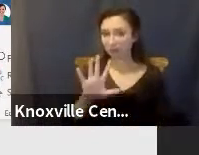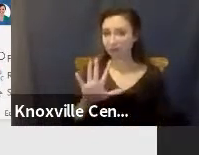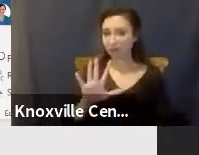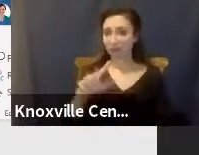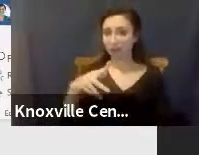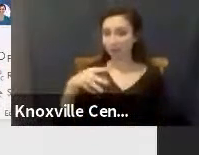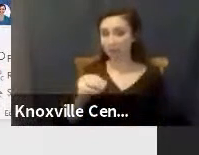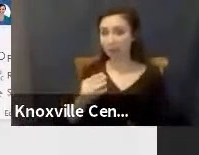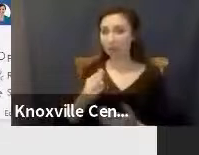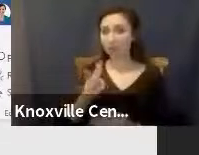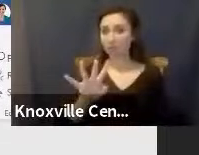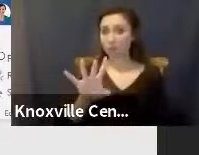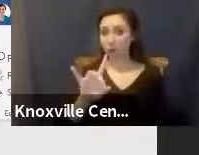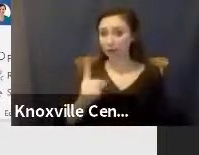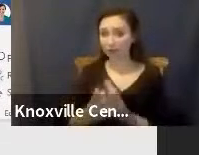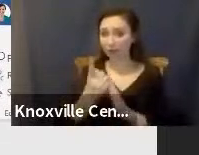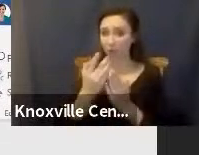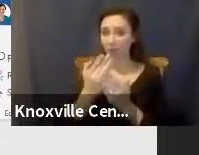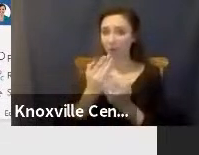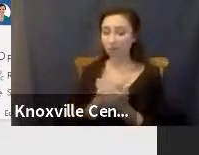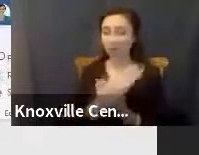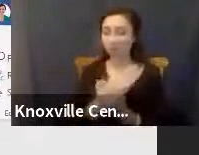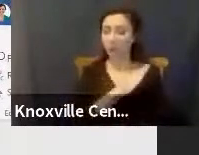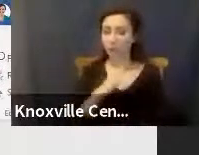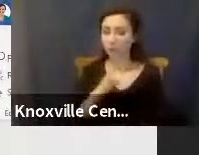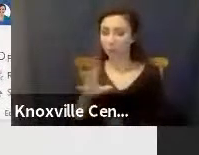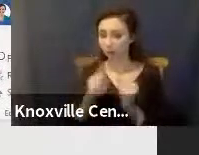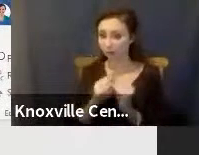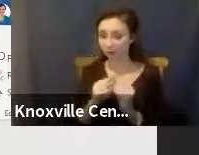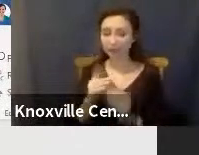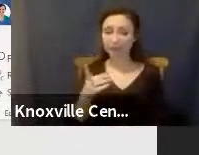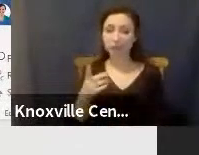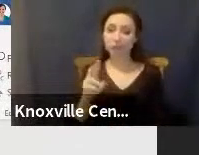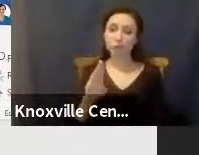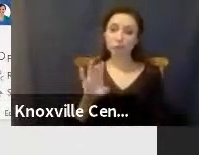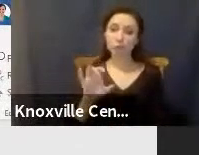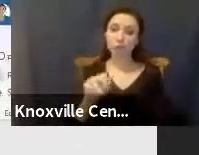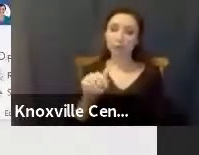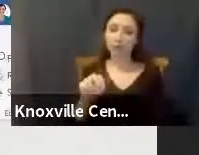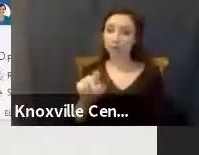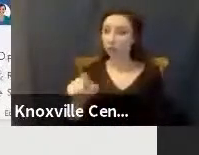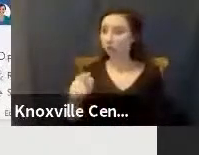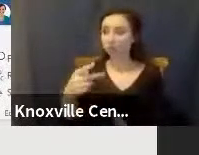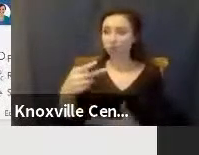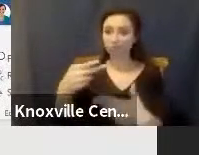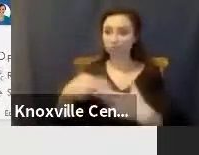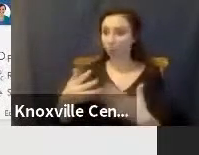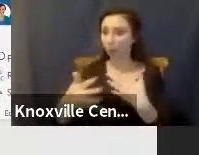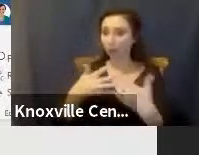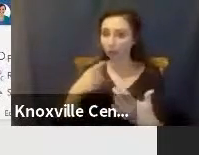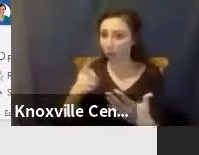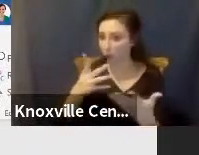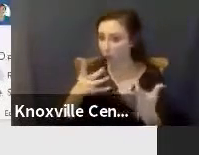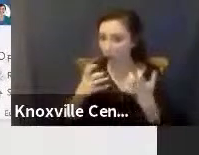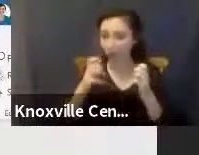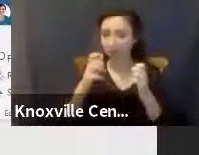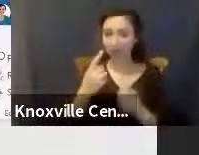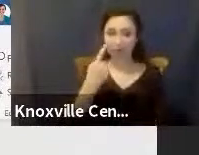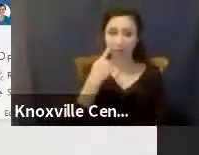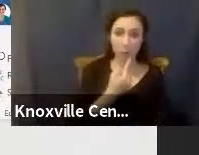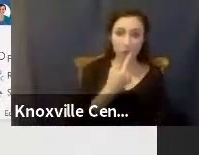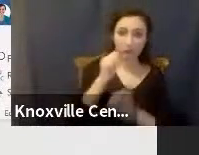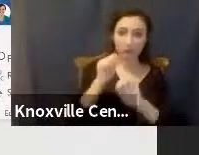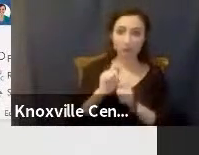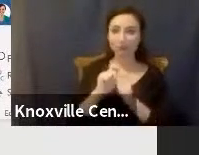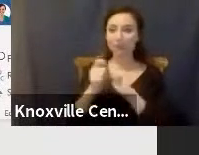meeting. And then Dr. Buchanan, you name what you want in one, and that can always be changed based